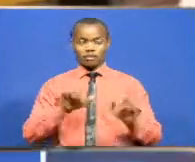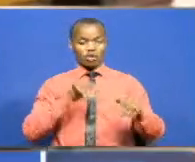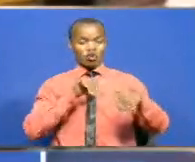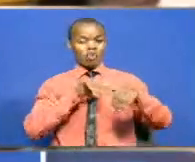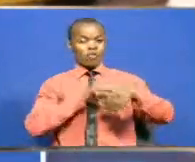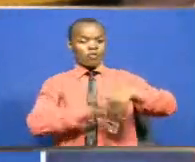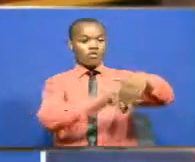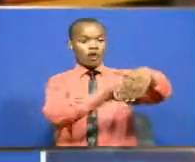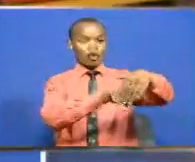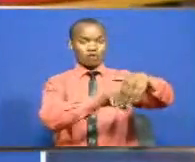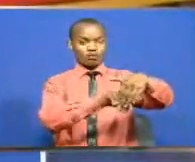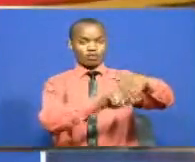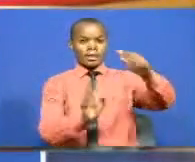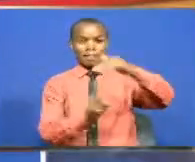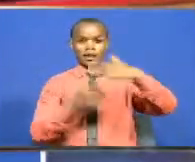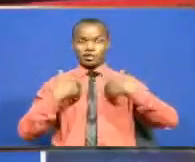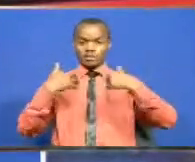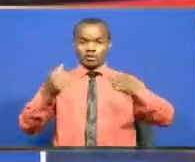sheria.